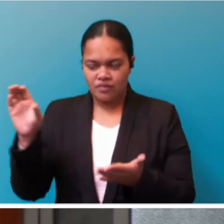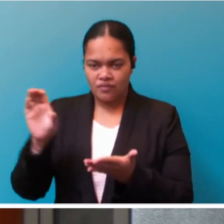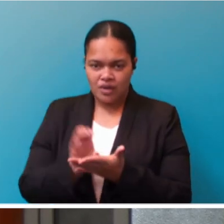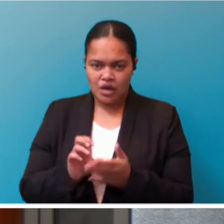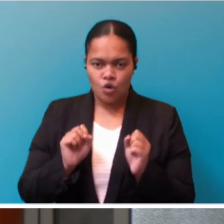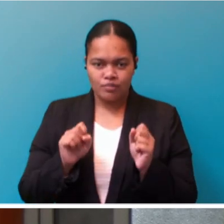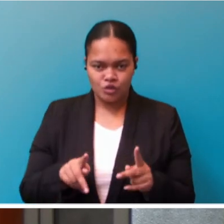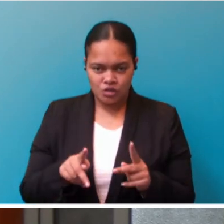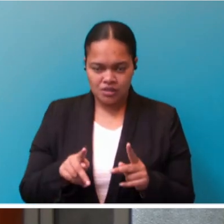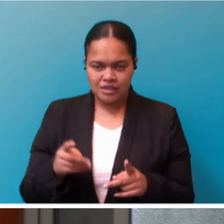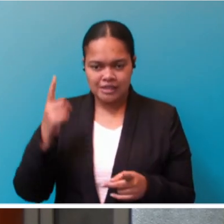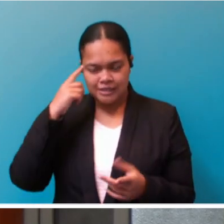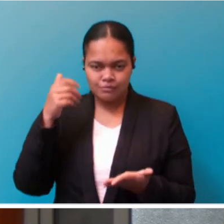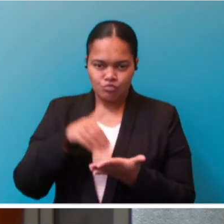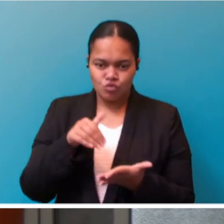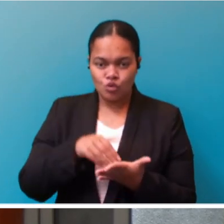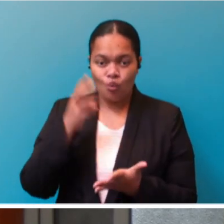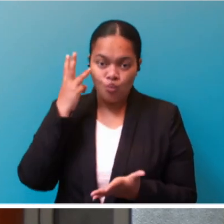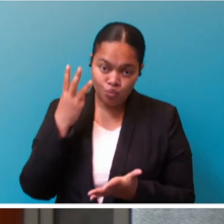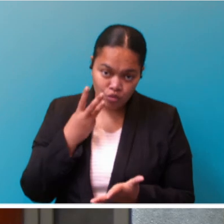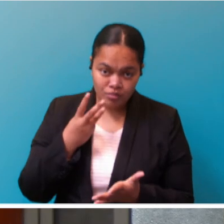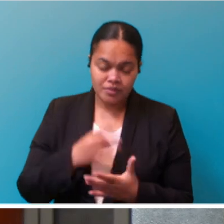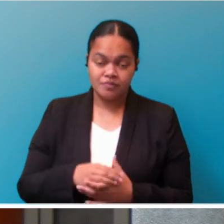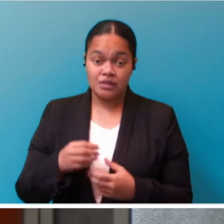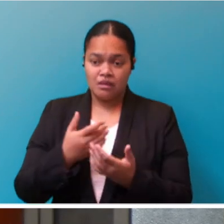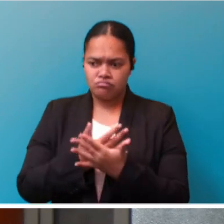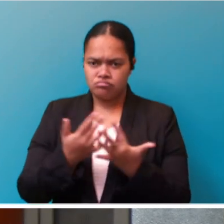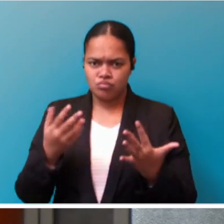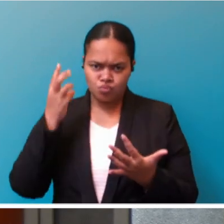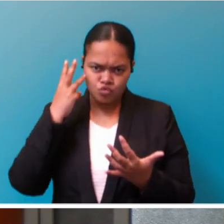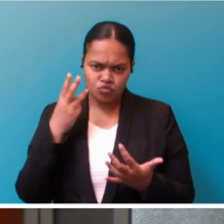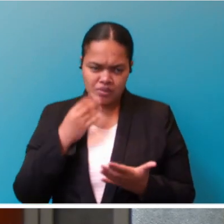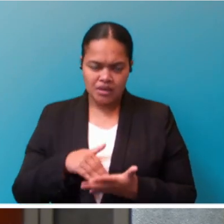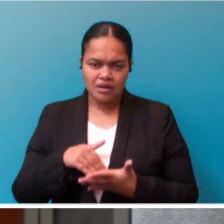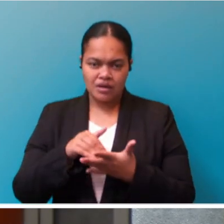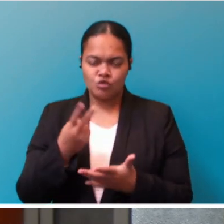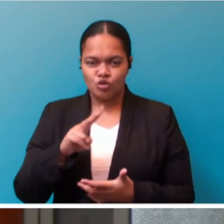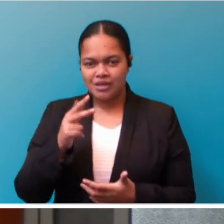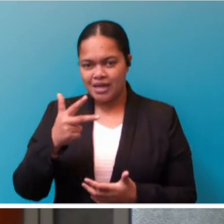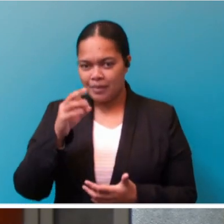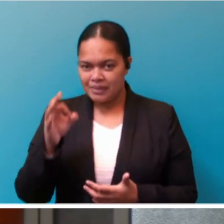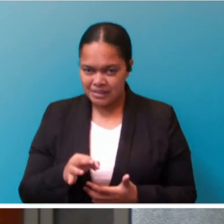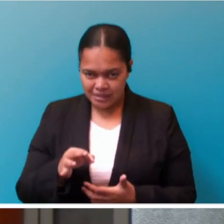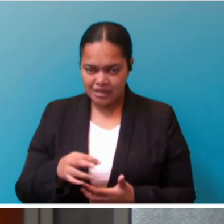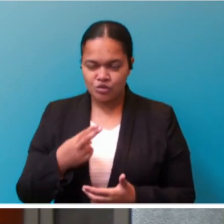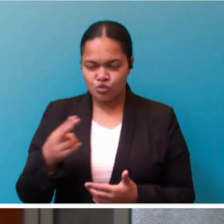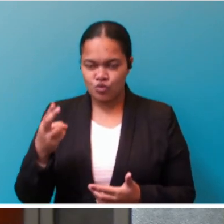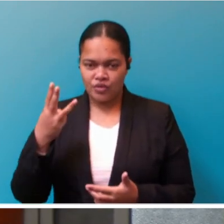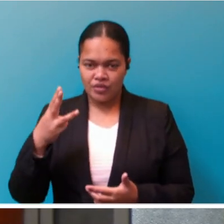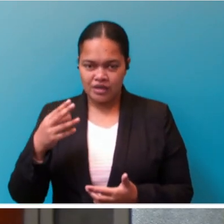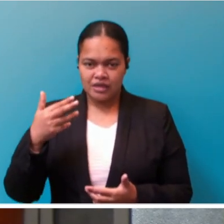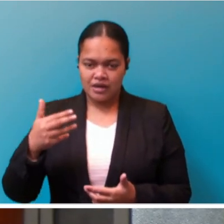opportunities, inputs, tools to women. The number of women assisted increased by 28%, which equated to 39% of the